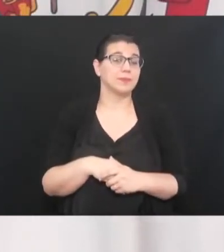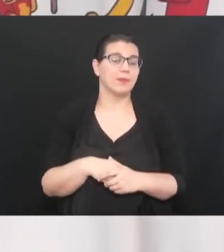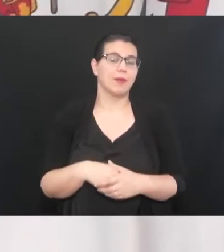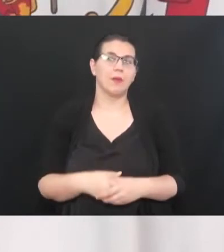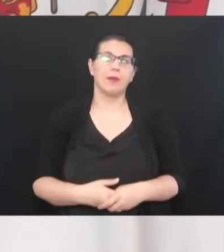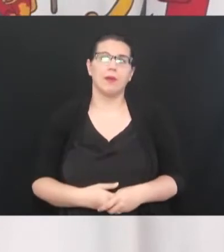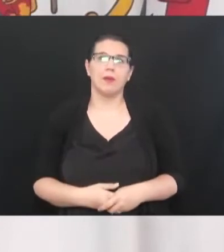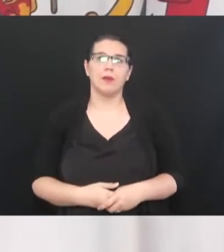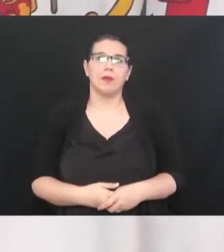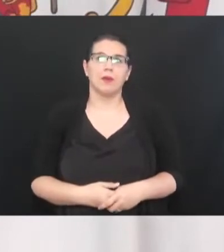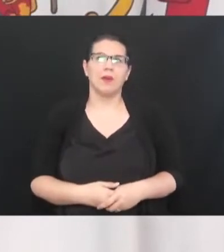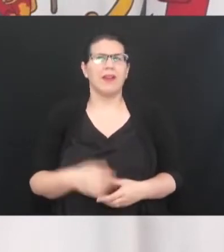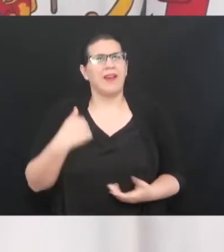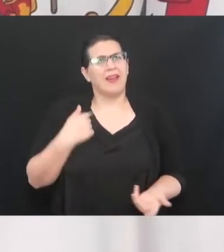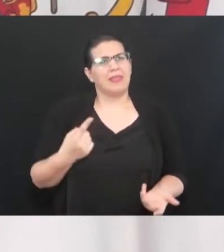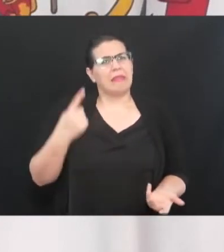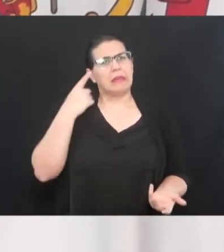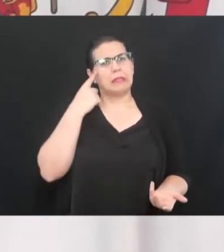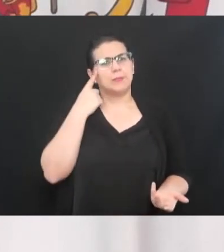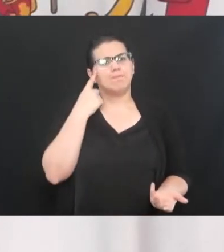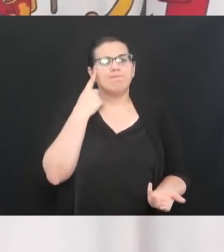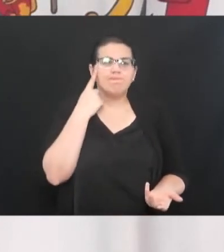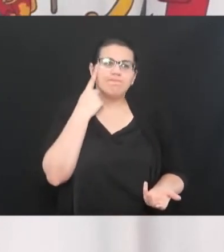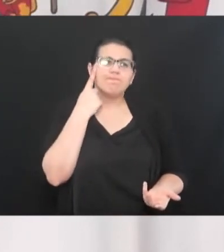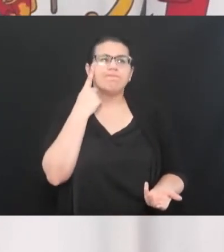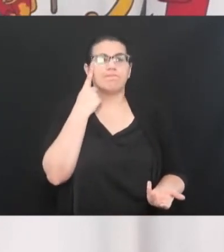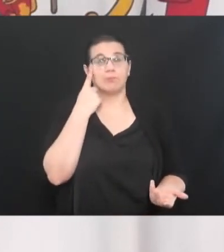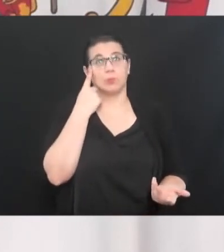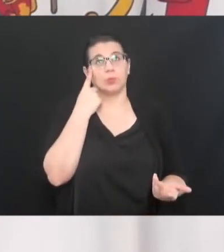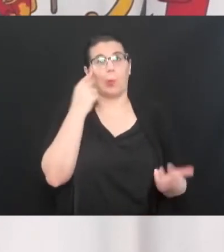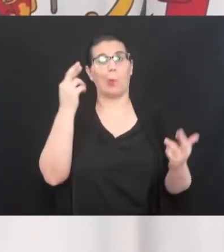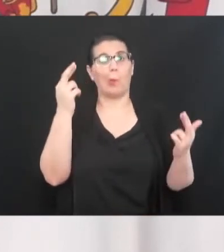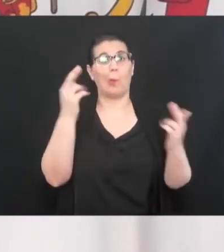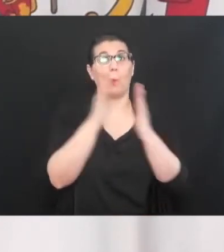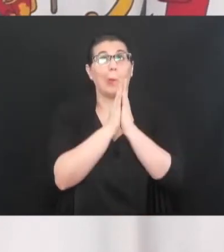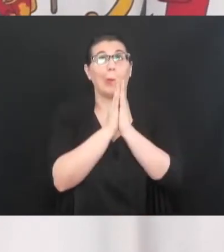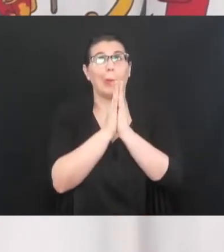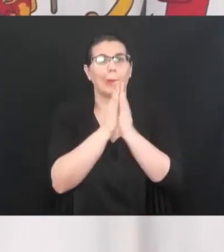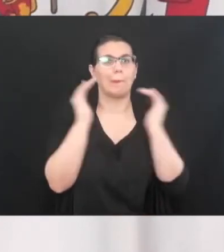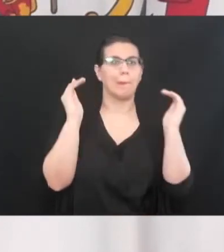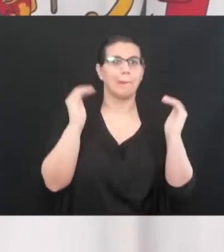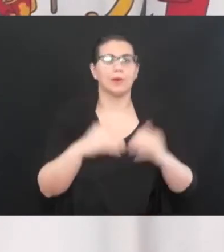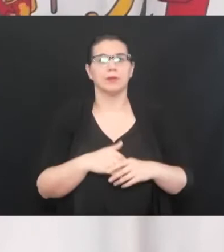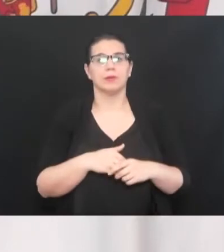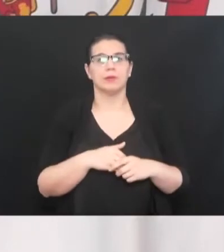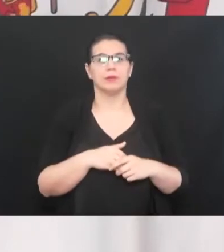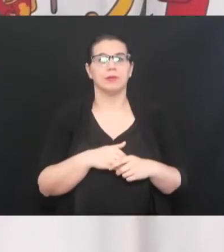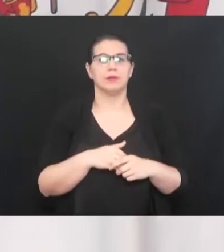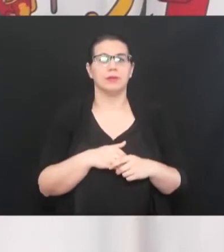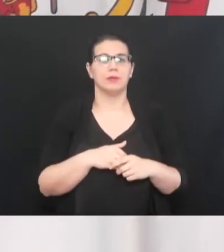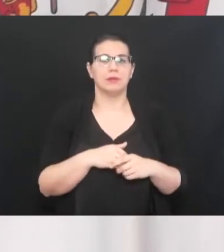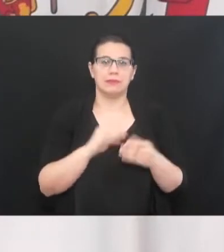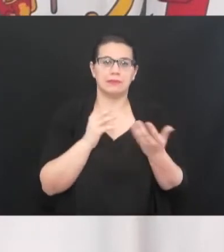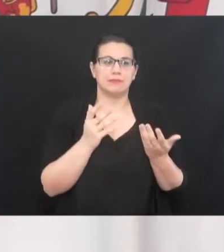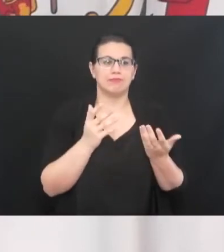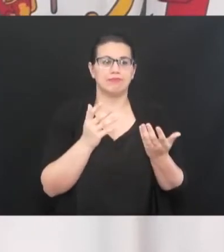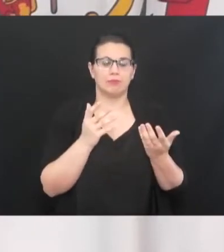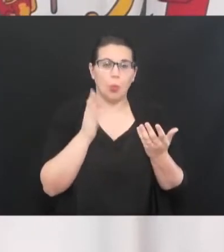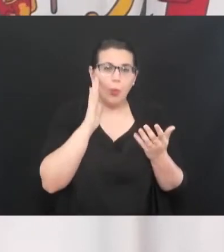I think we're going to, at least we're going to hope and pray that we continue on the